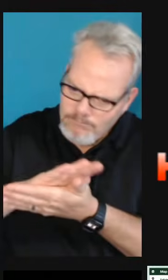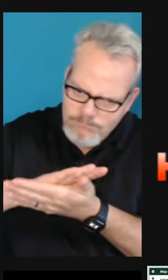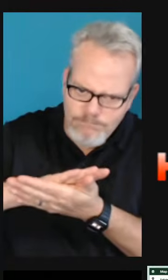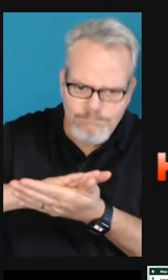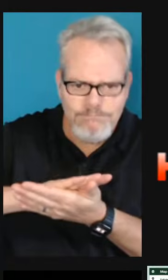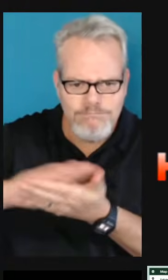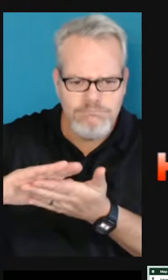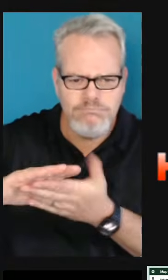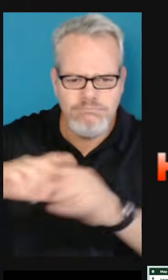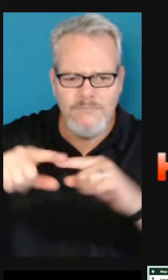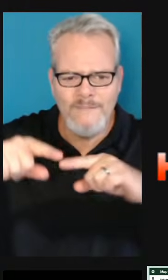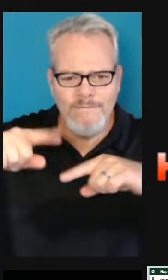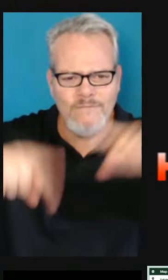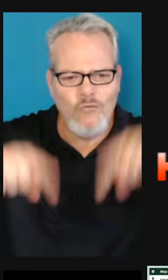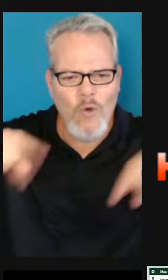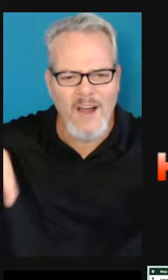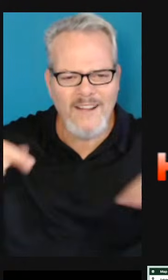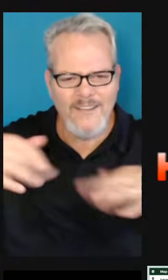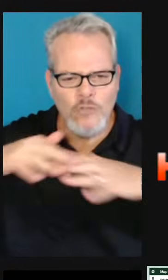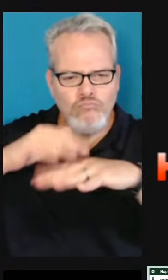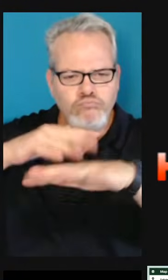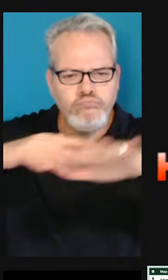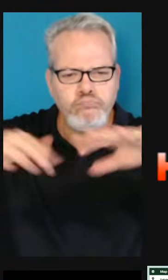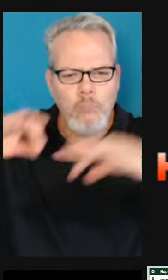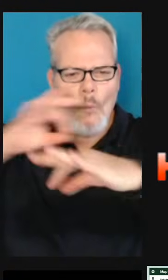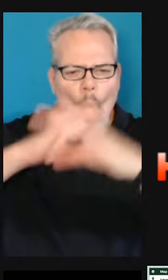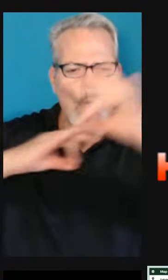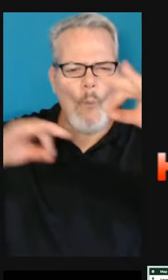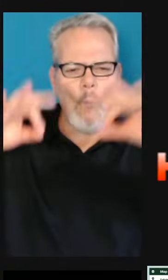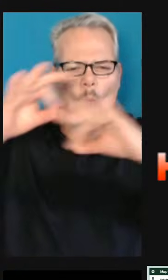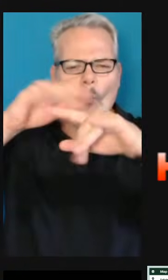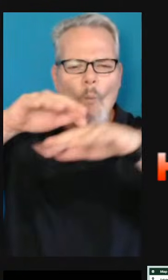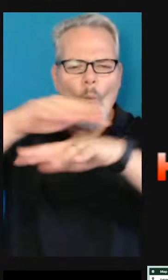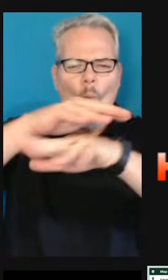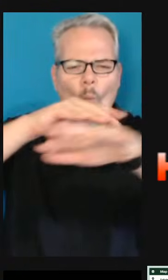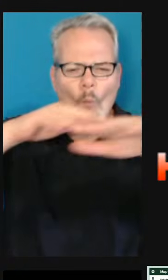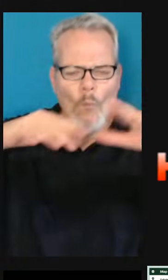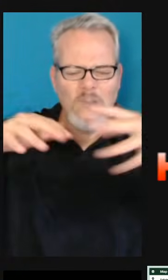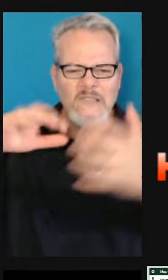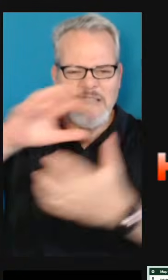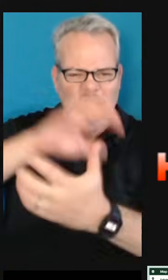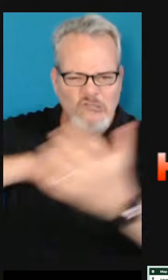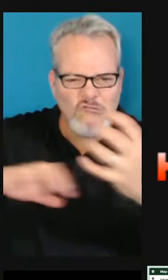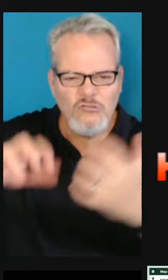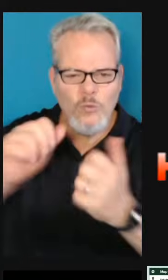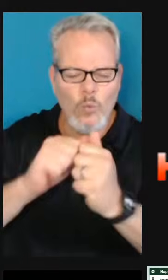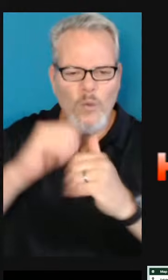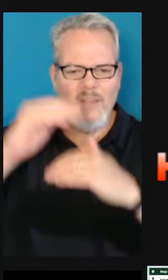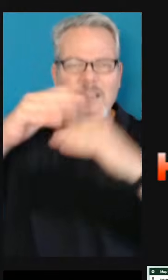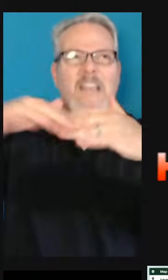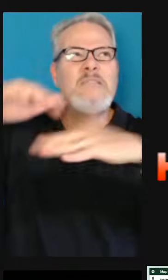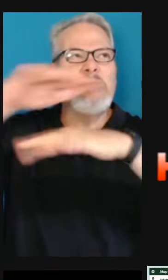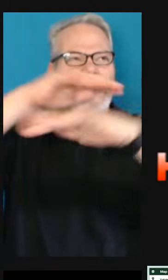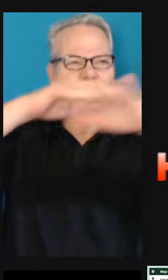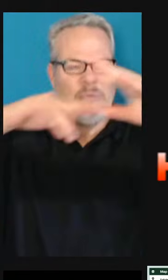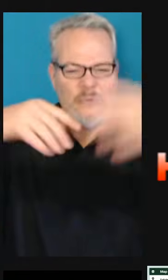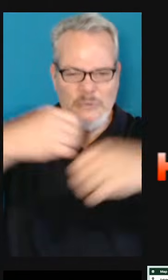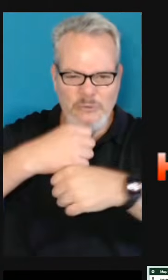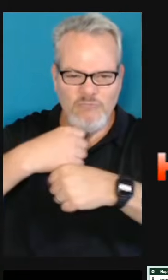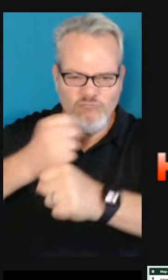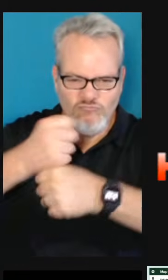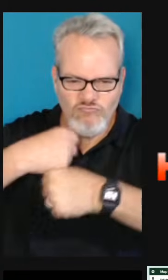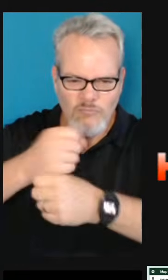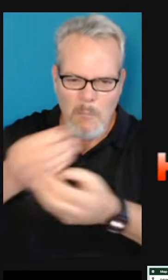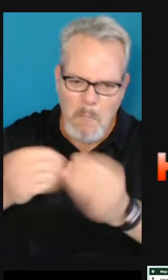variety of gas being emitted from the volcano before it reacts with the atmosphere and forms the particles. You can see here it's distributed a lot to